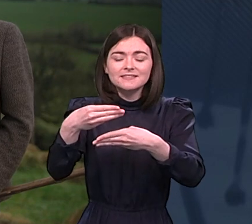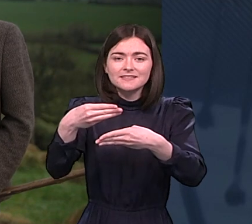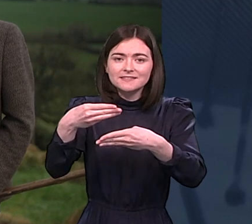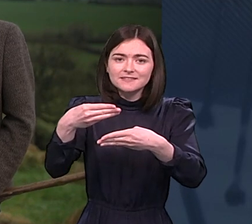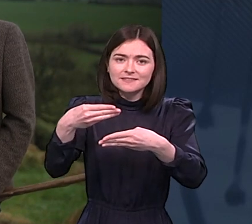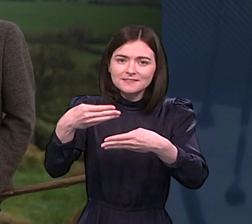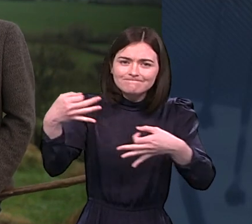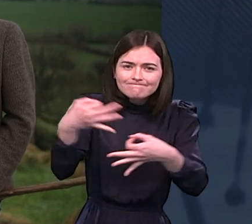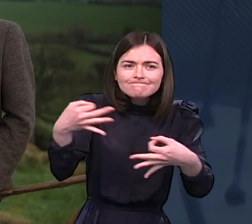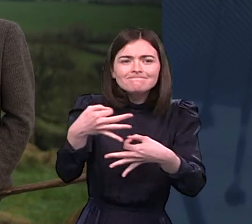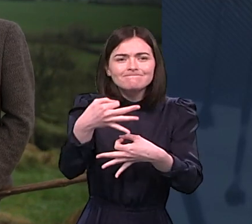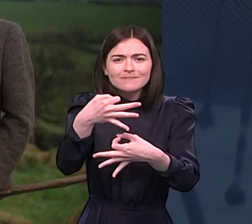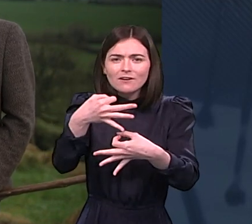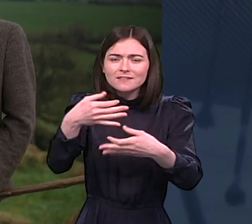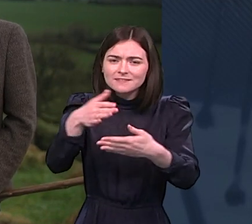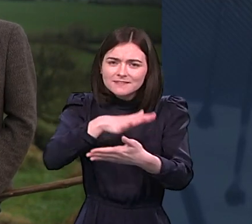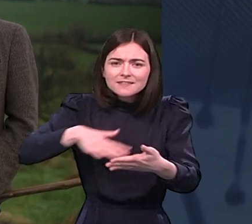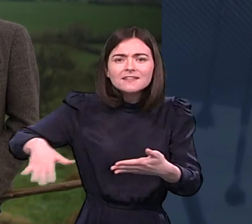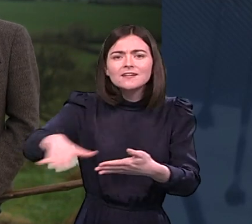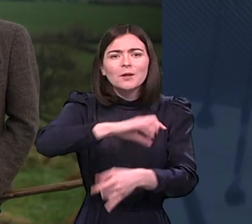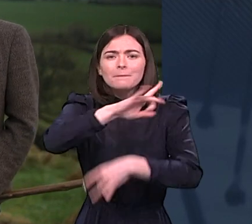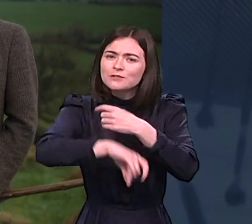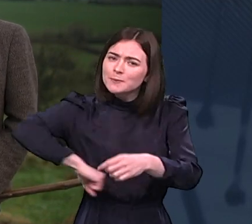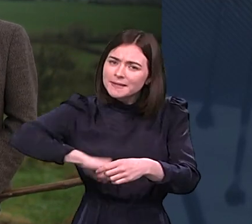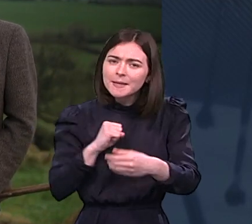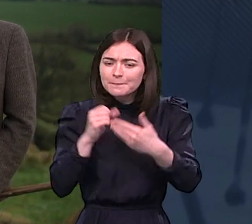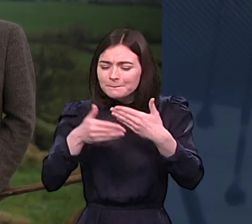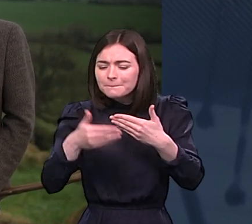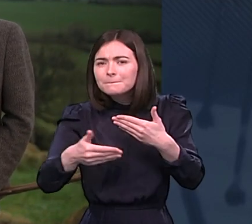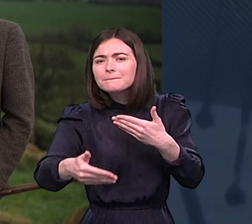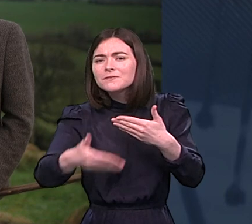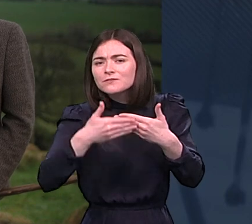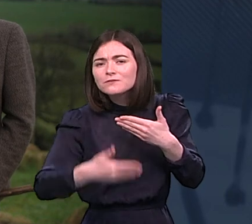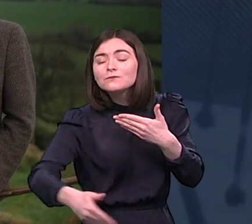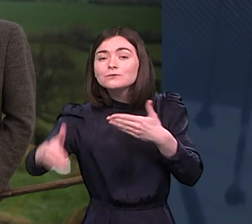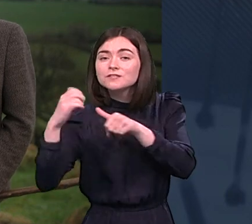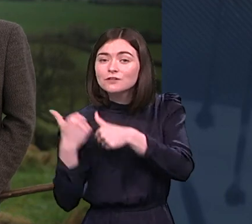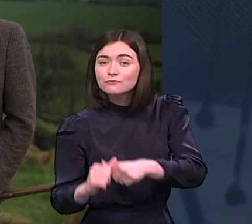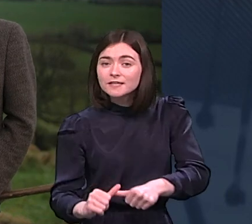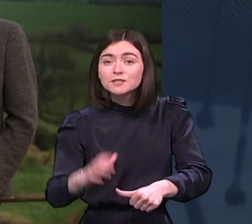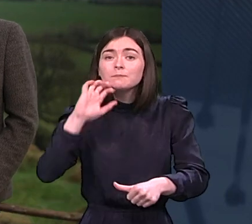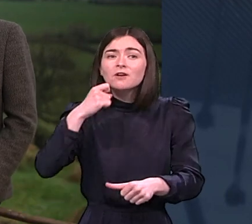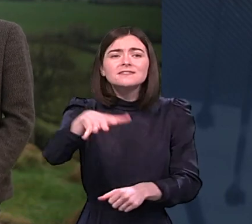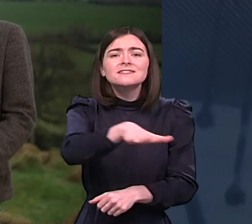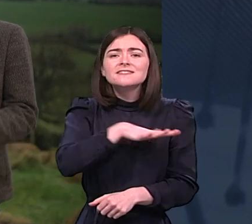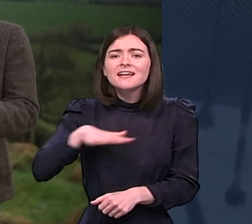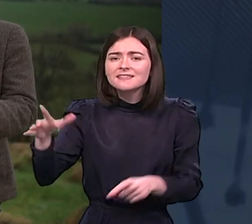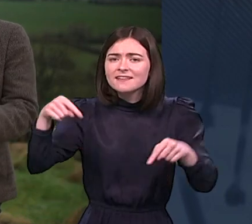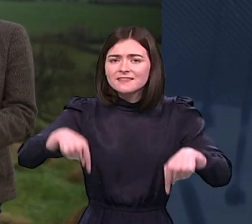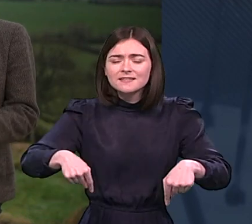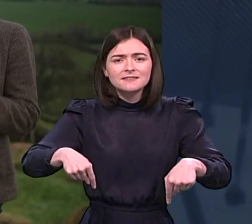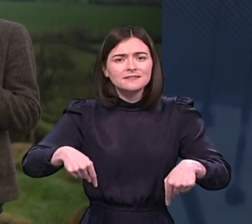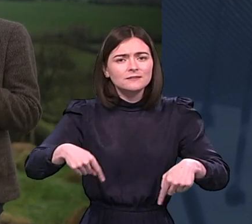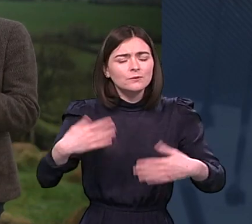guarded as it is and kept for future generations, because sites like this are so